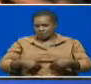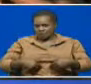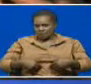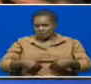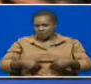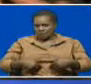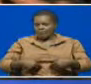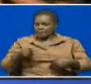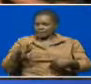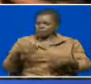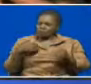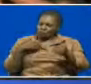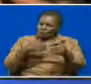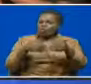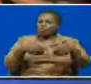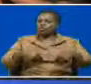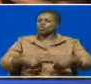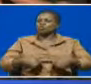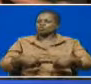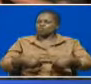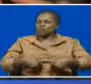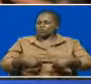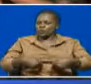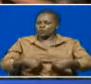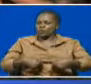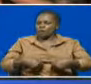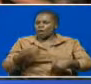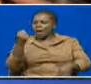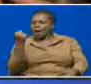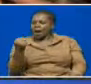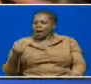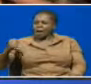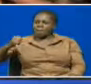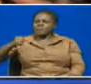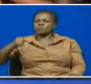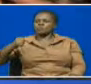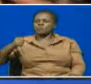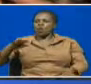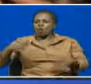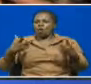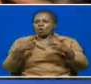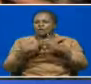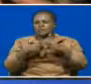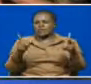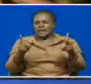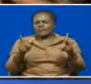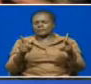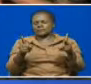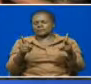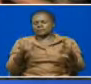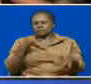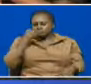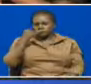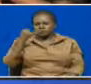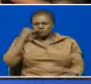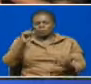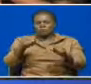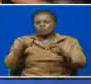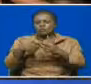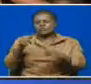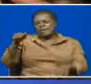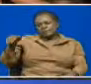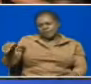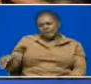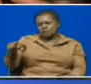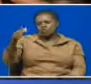know, they're heading there. This abuse, or, you know, the start of indulging, can start at a very early age. For